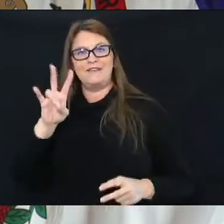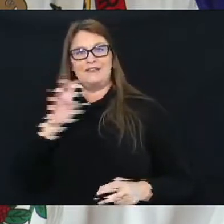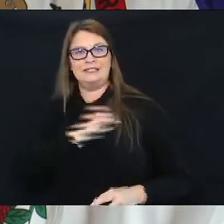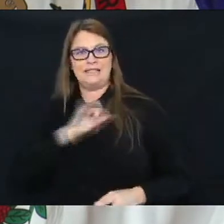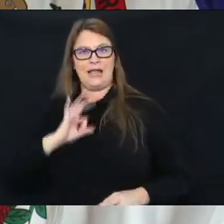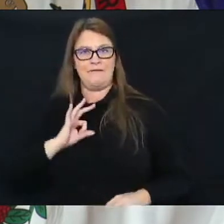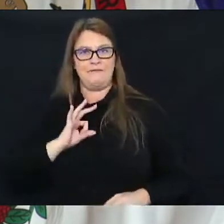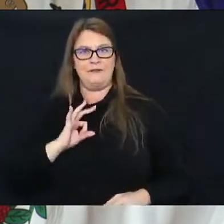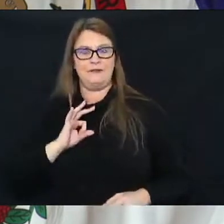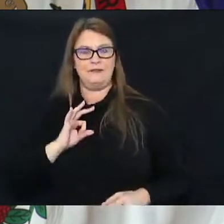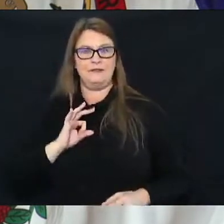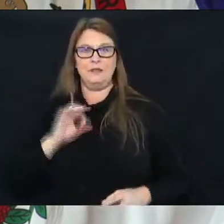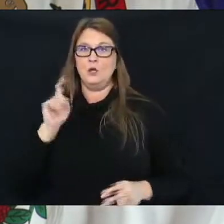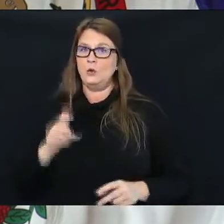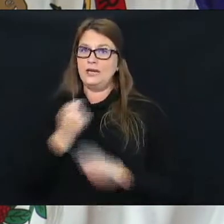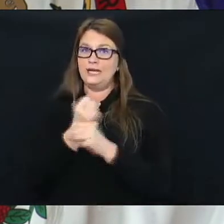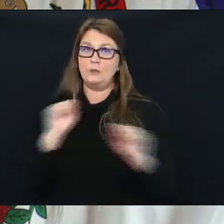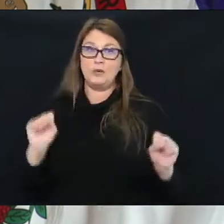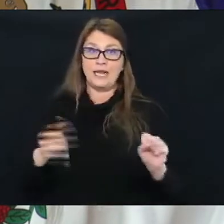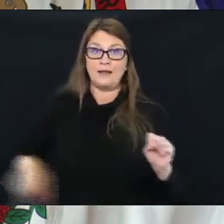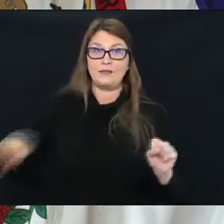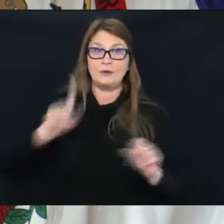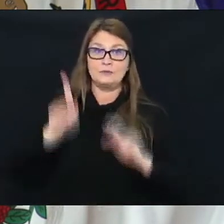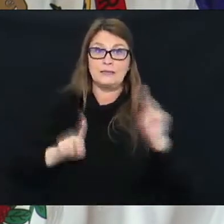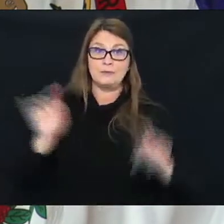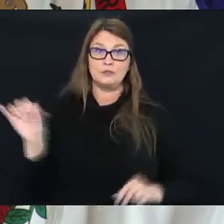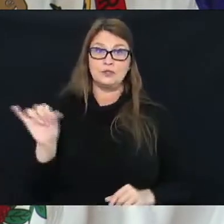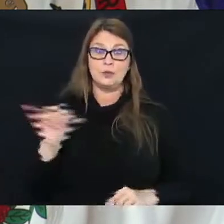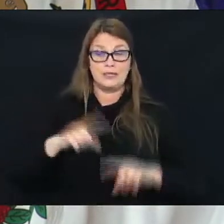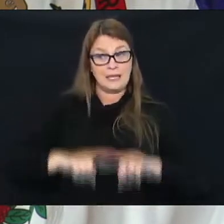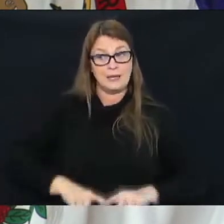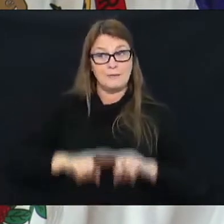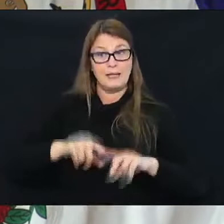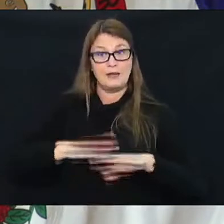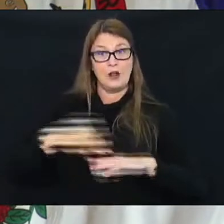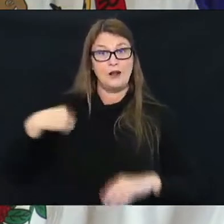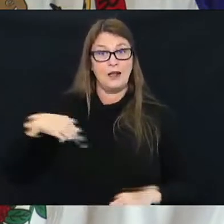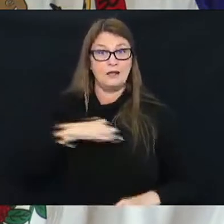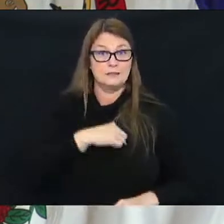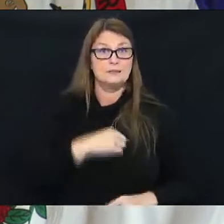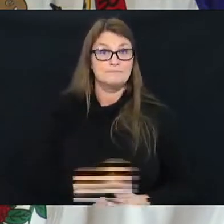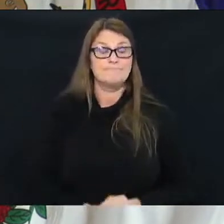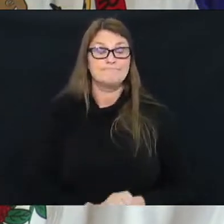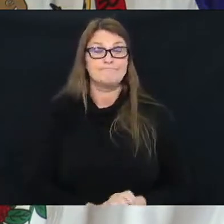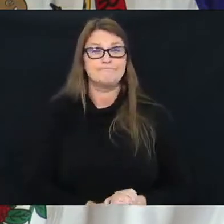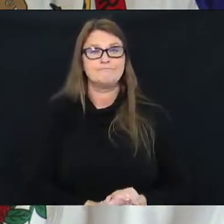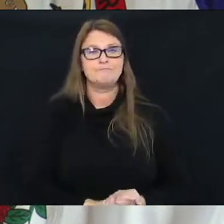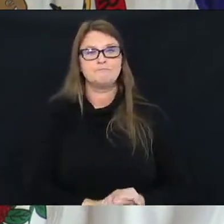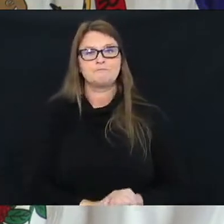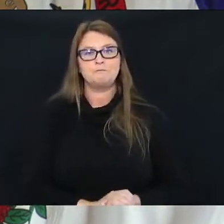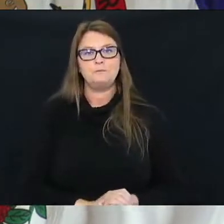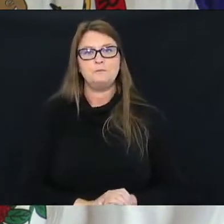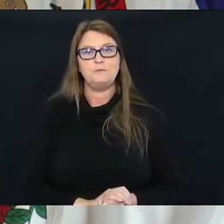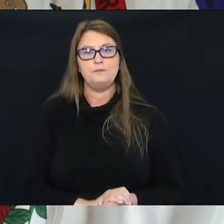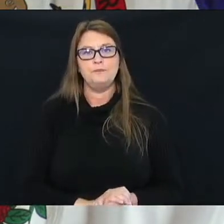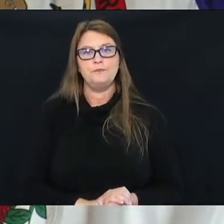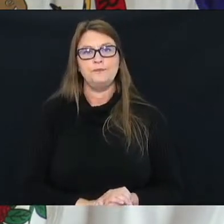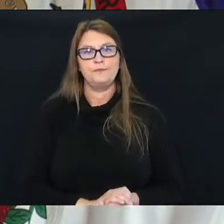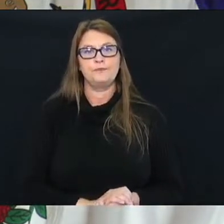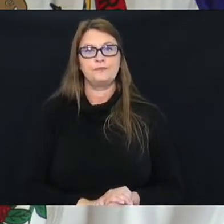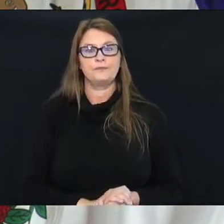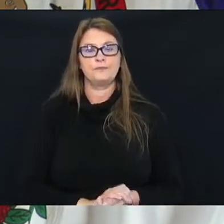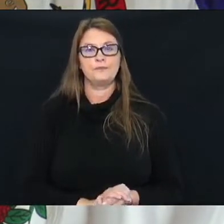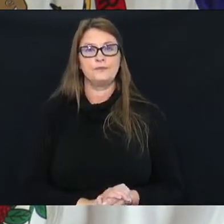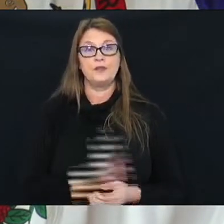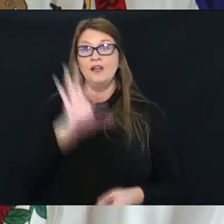cases. We have to protect those folks as well. They depend on us too. From the standpoint of